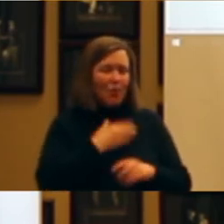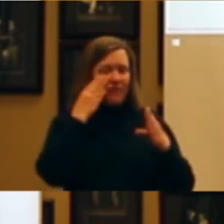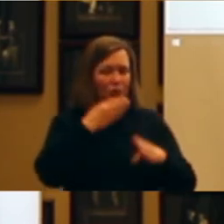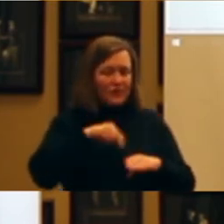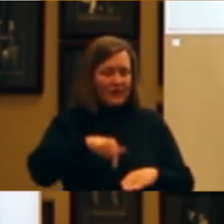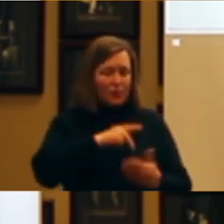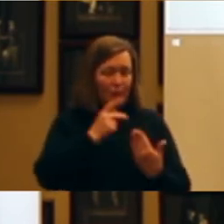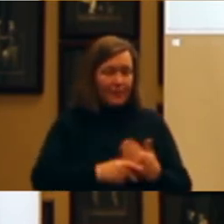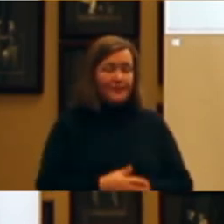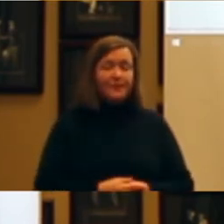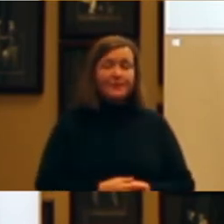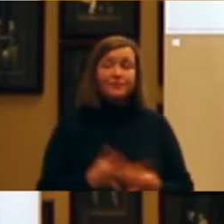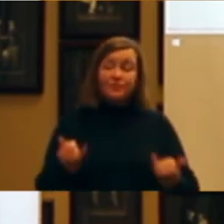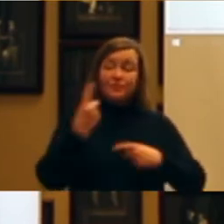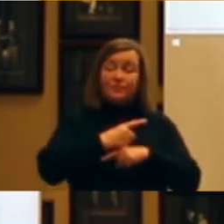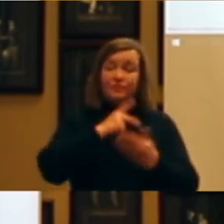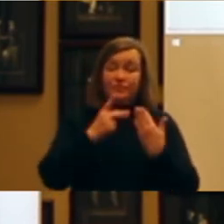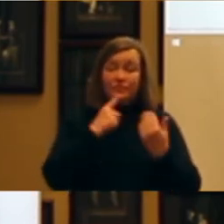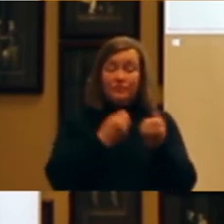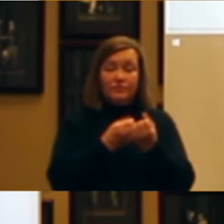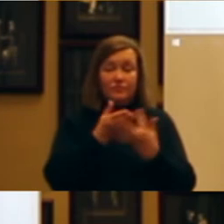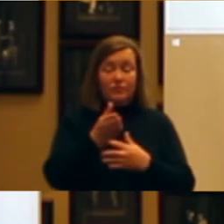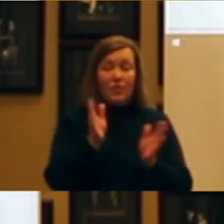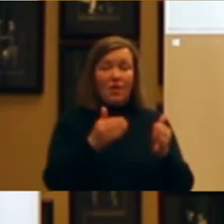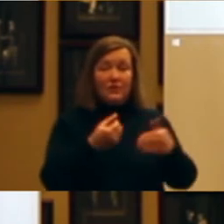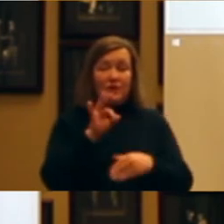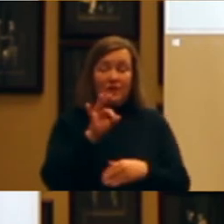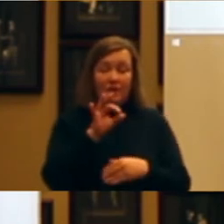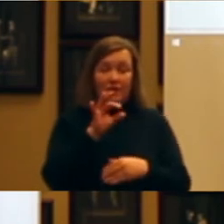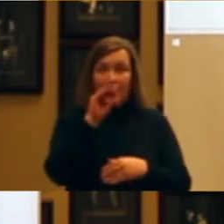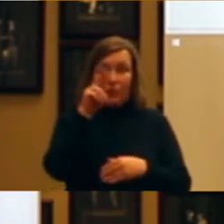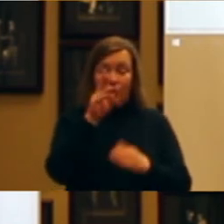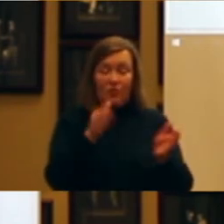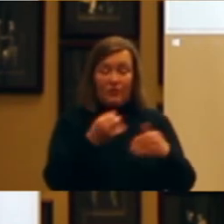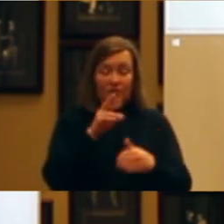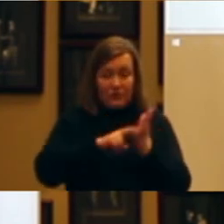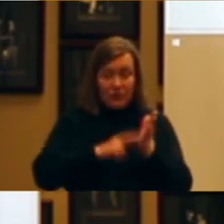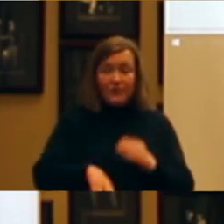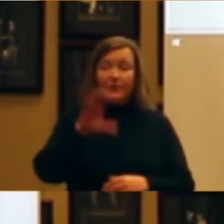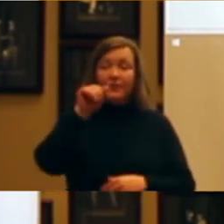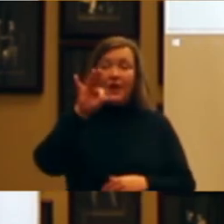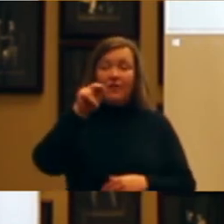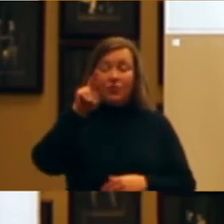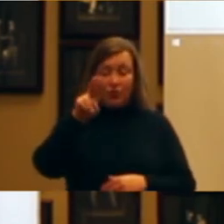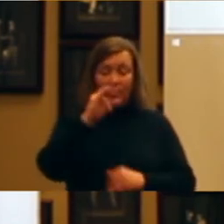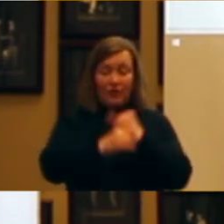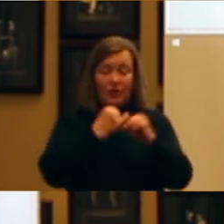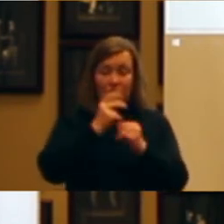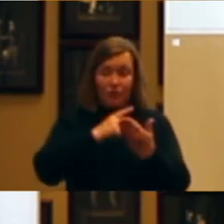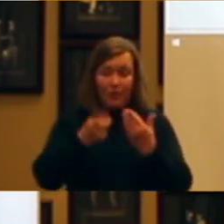that. Today's program is sponsored by the MU Office of Research, CAFNR International